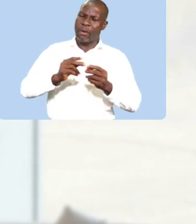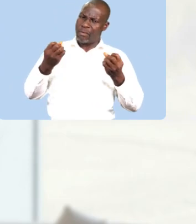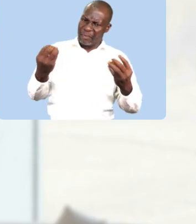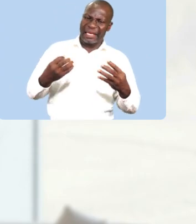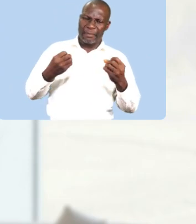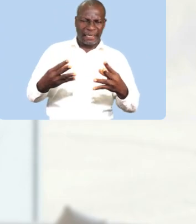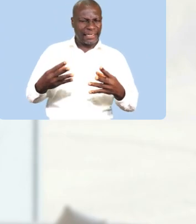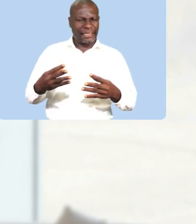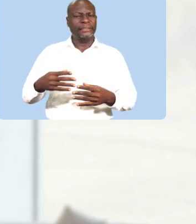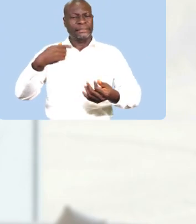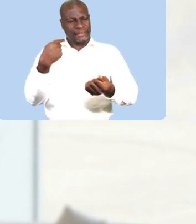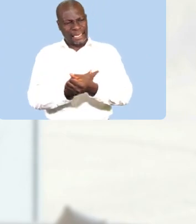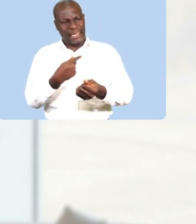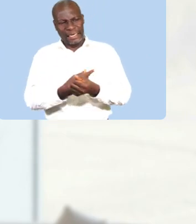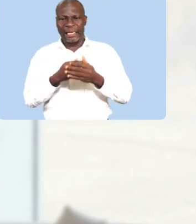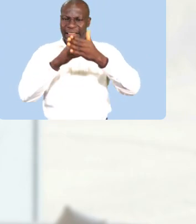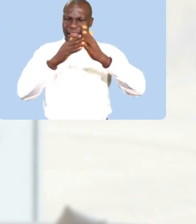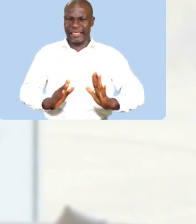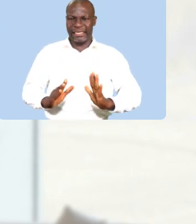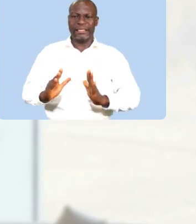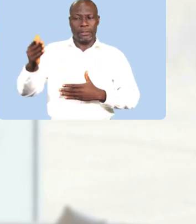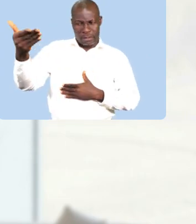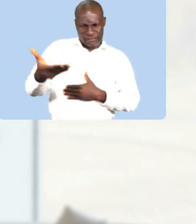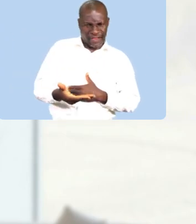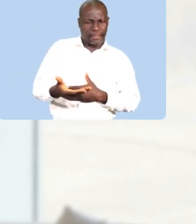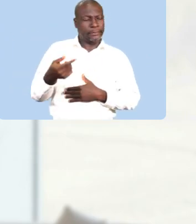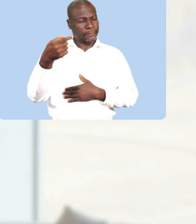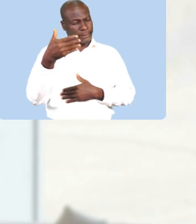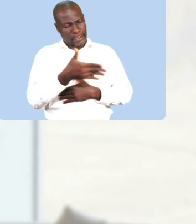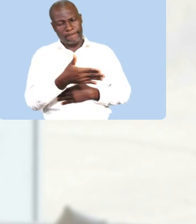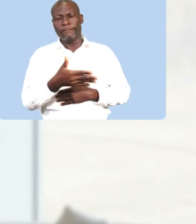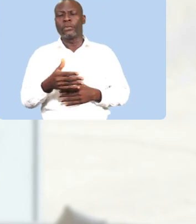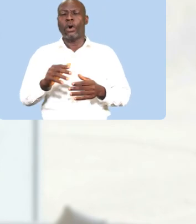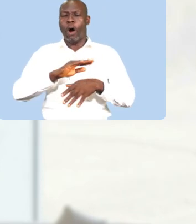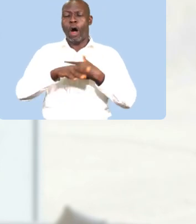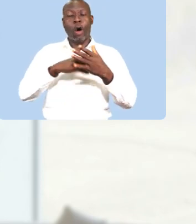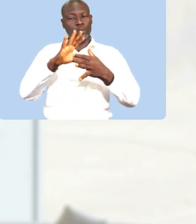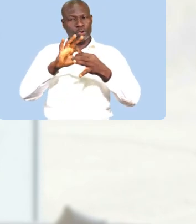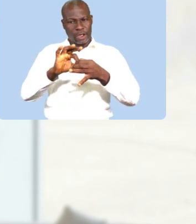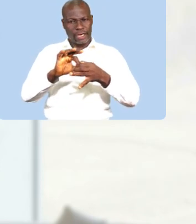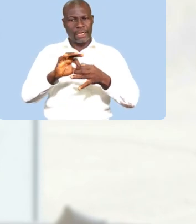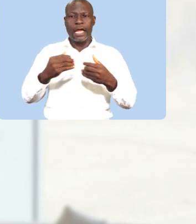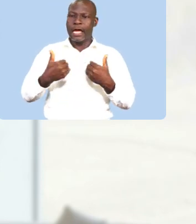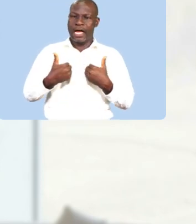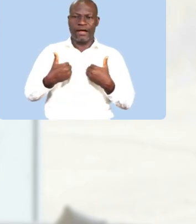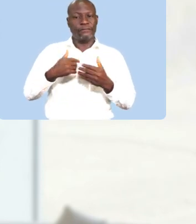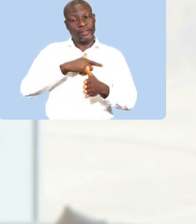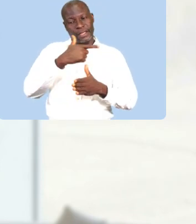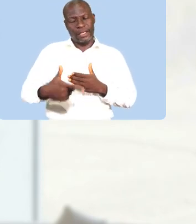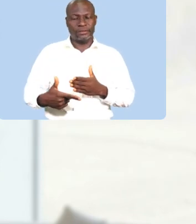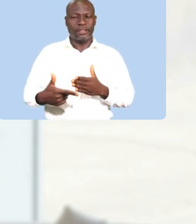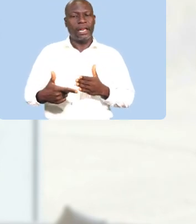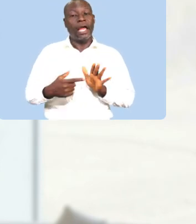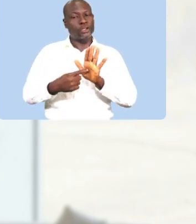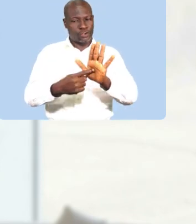ewa gana ha. O may mum peninfo bebre ni aton sa afro omo. Aye nyina aye bebum. Yaya graduation no. Ni a launch book